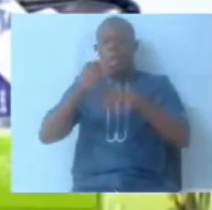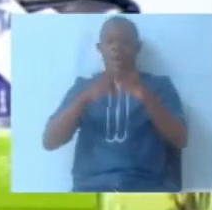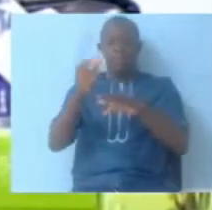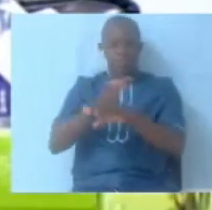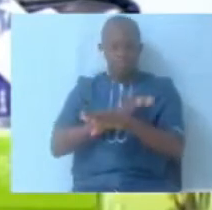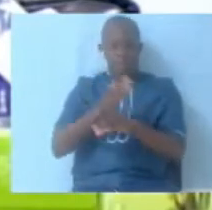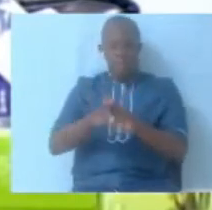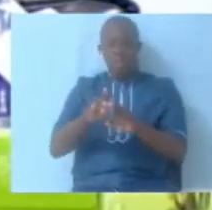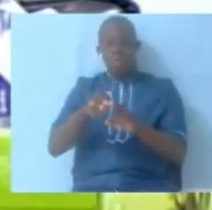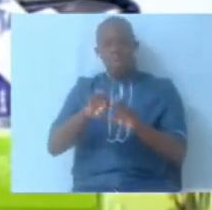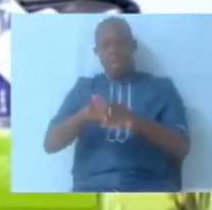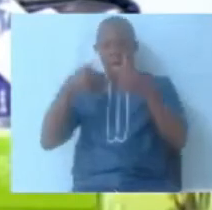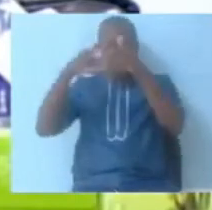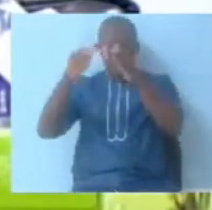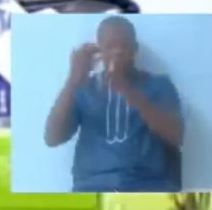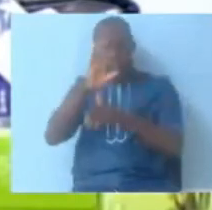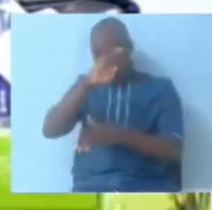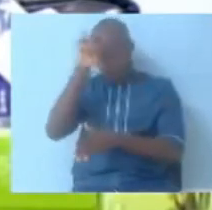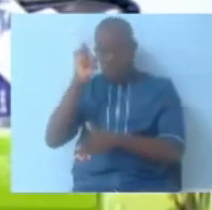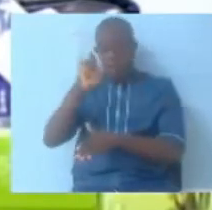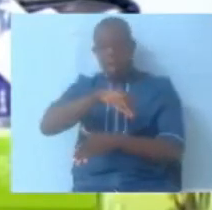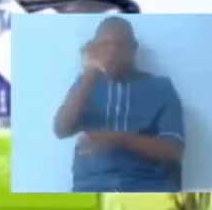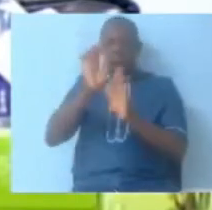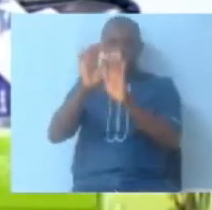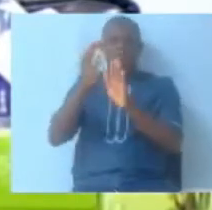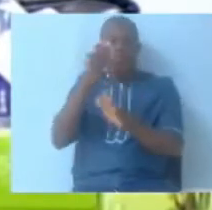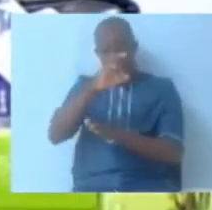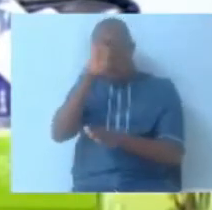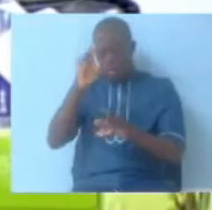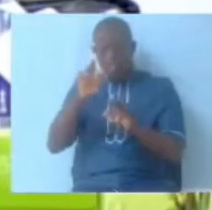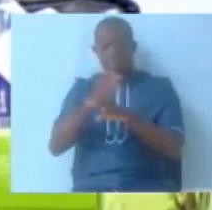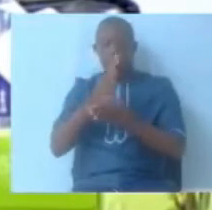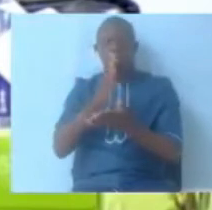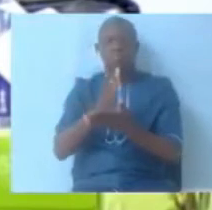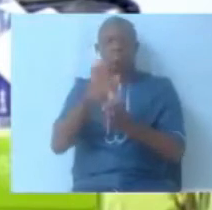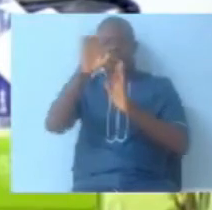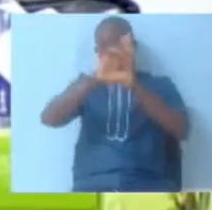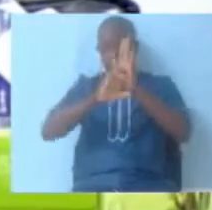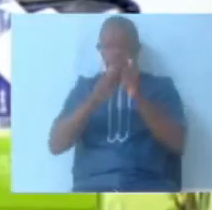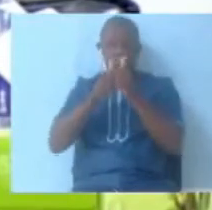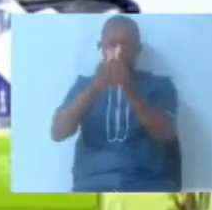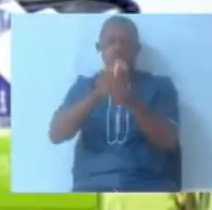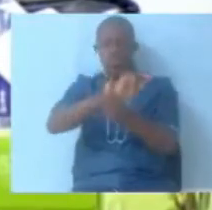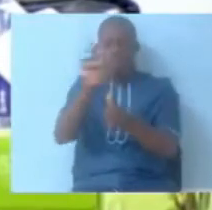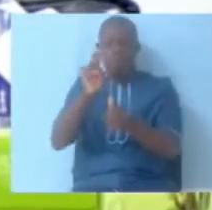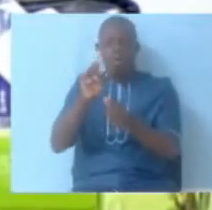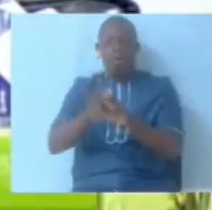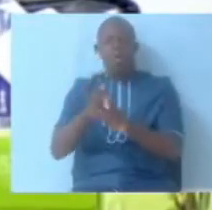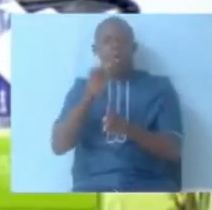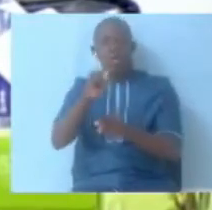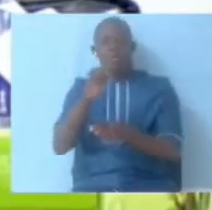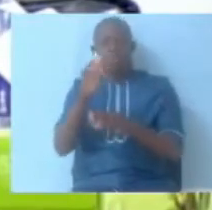declared unconstitutional. They were, in fact, the angle from which I approached it was that they clearly amounted